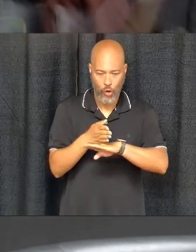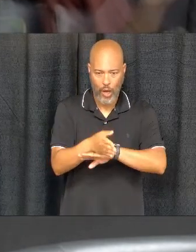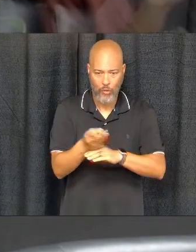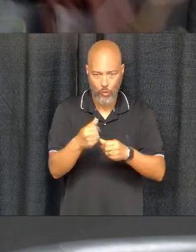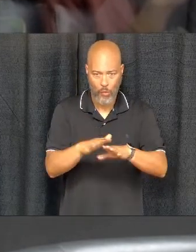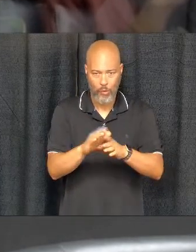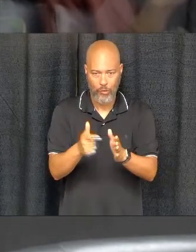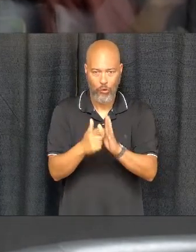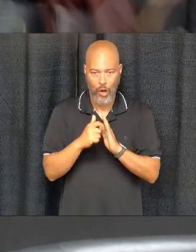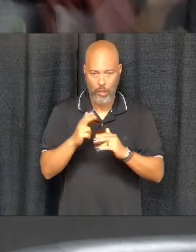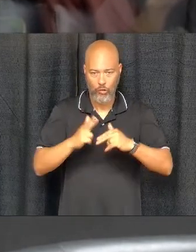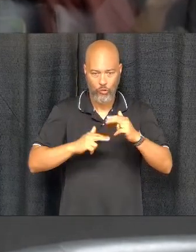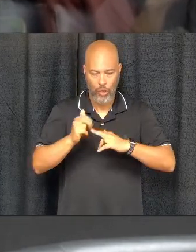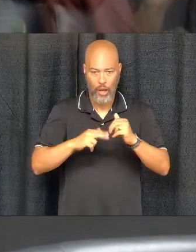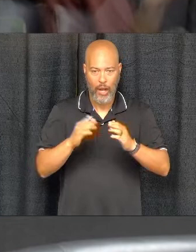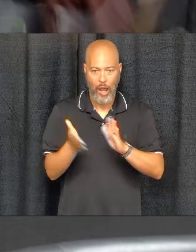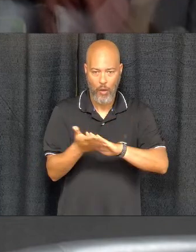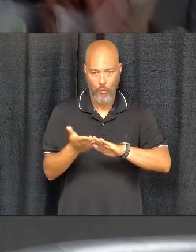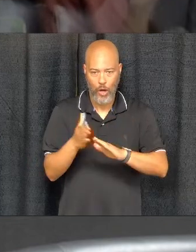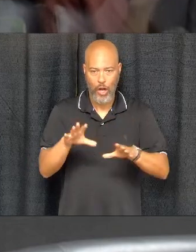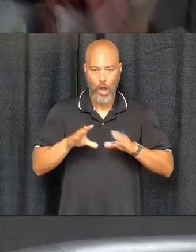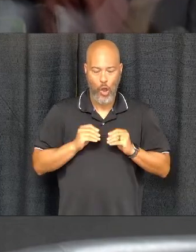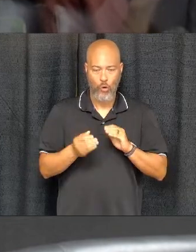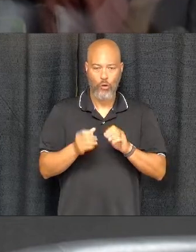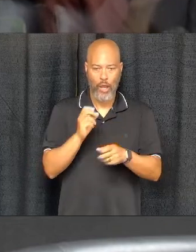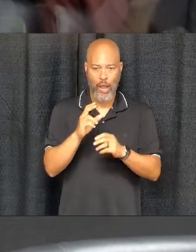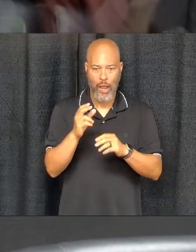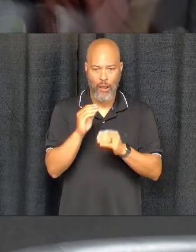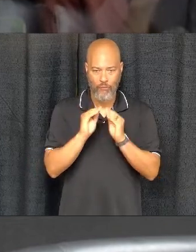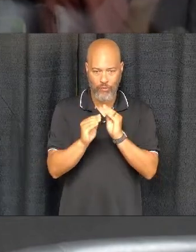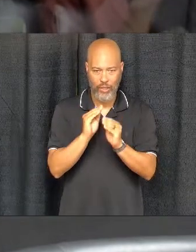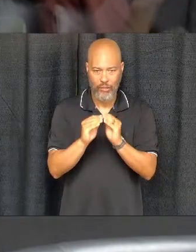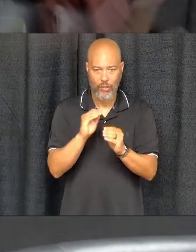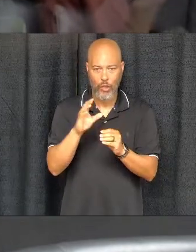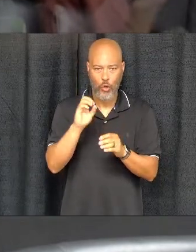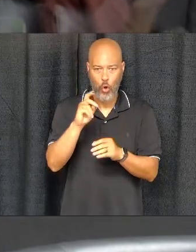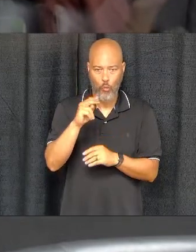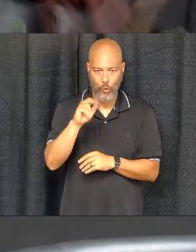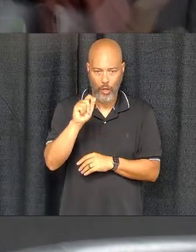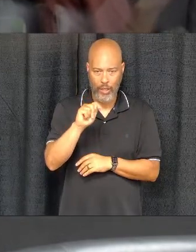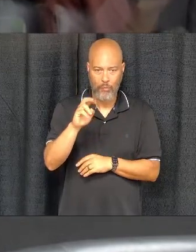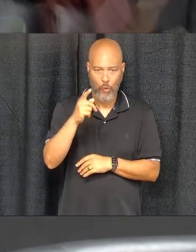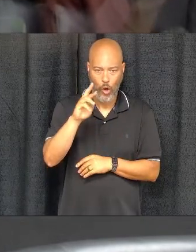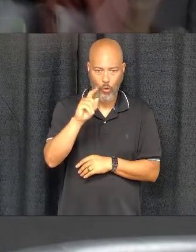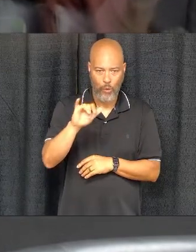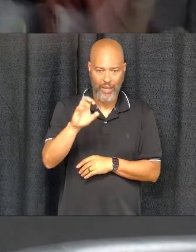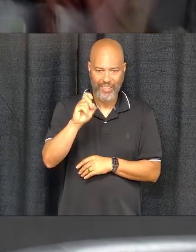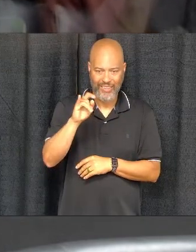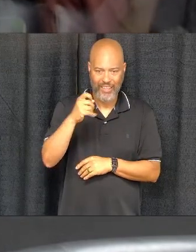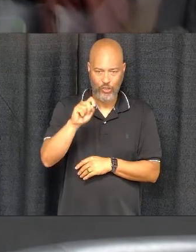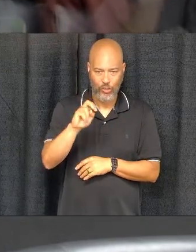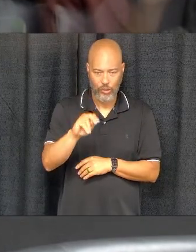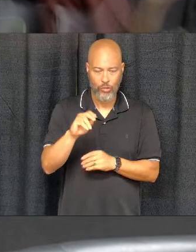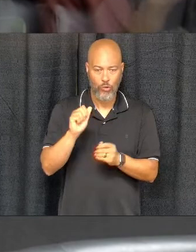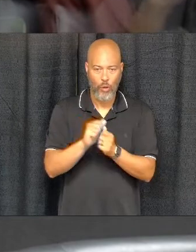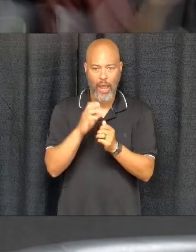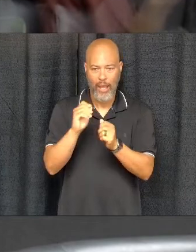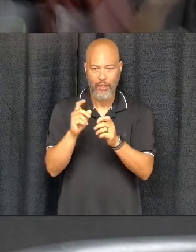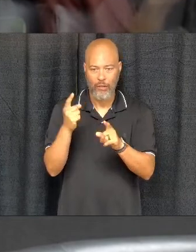to construct, operate, own, and maintain the Corporate Parkway Boulevard Extension and associated